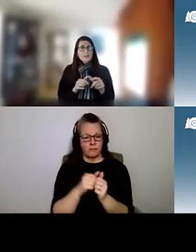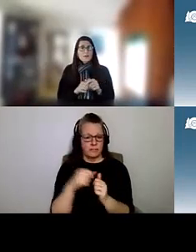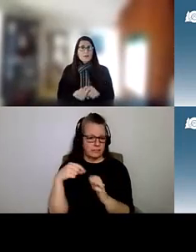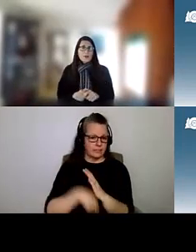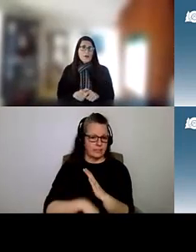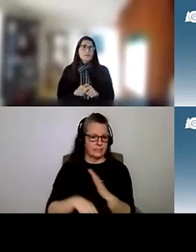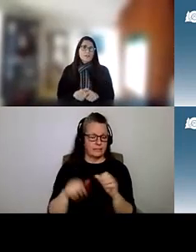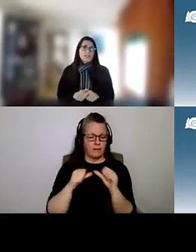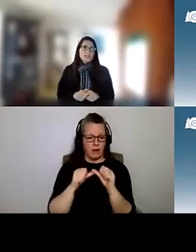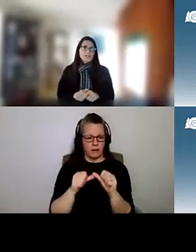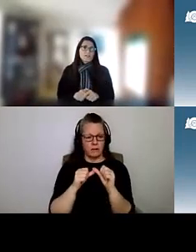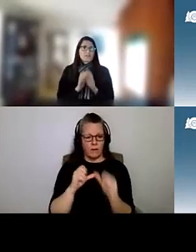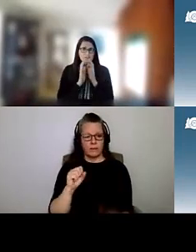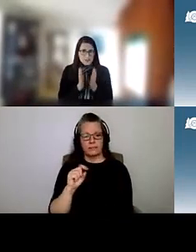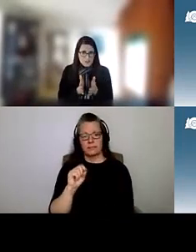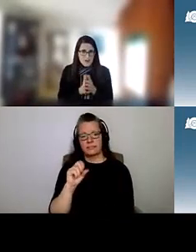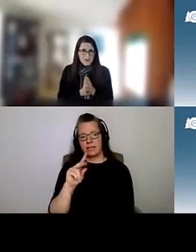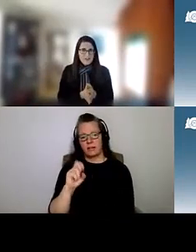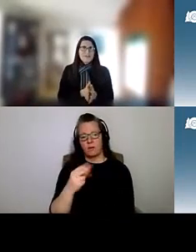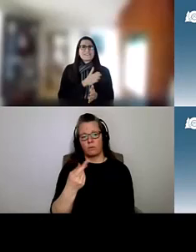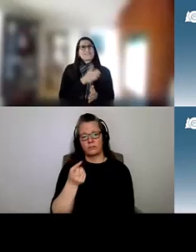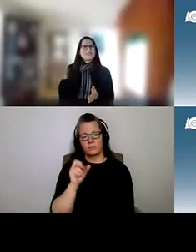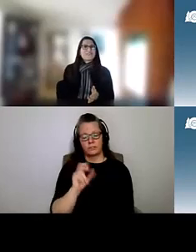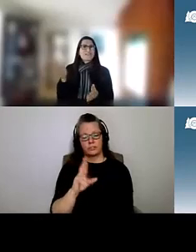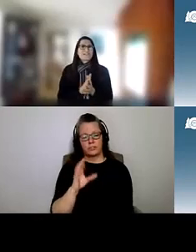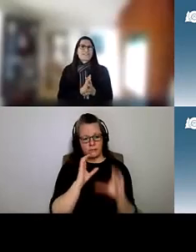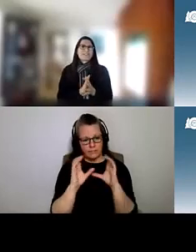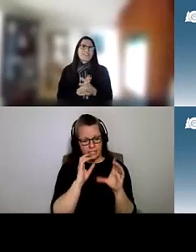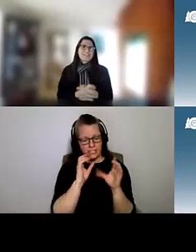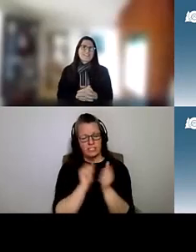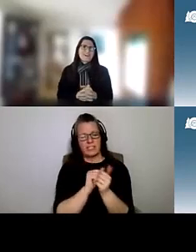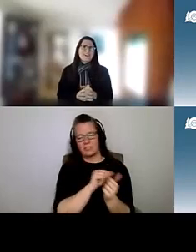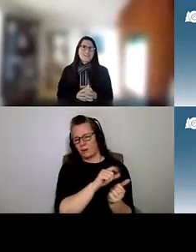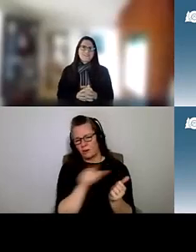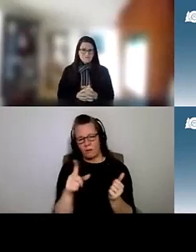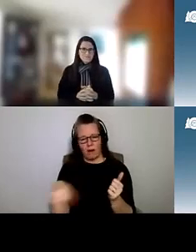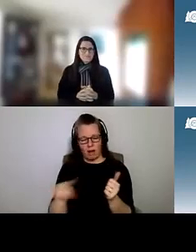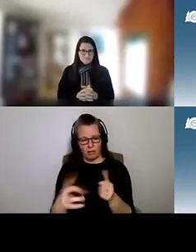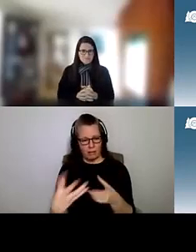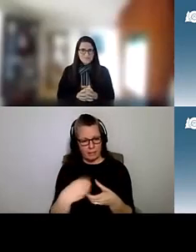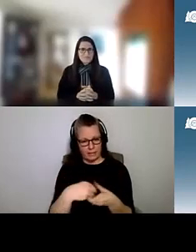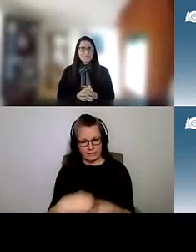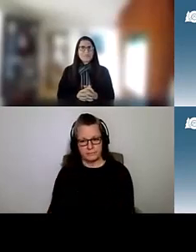ongoing stakeholder conversations, which is where you all come in. So if you want to go to the next slide.